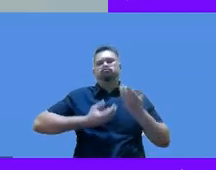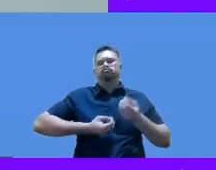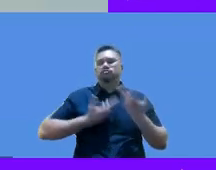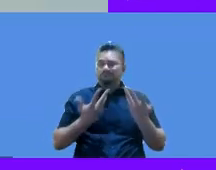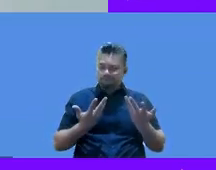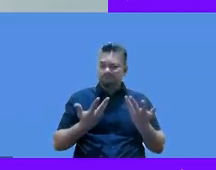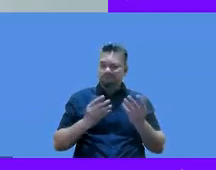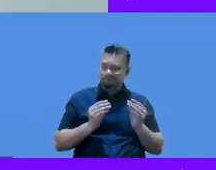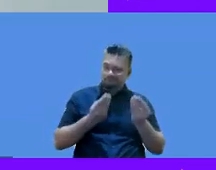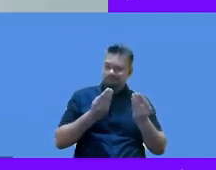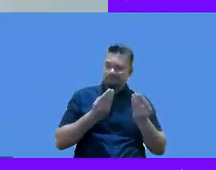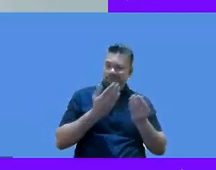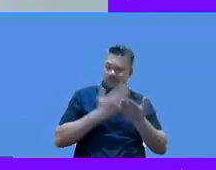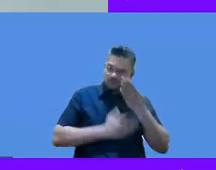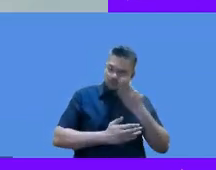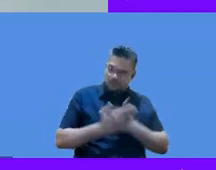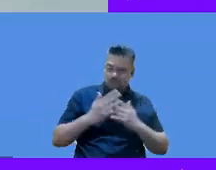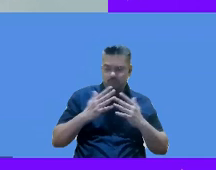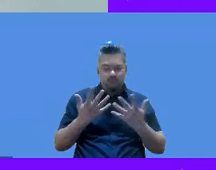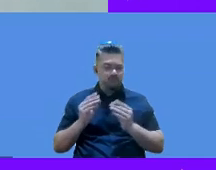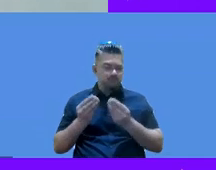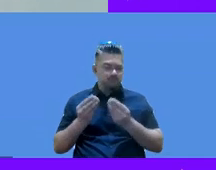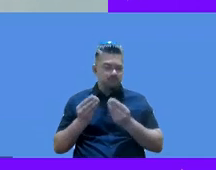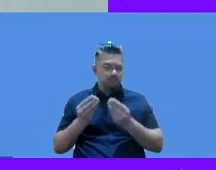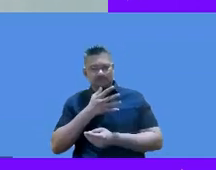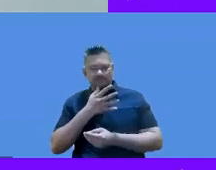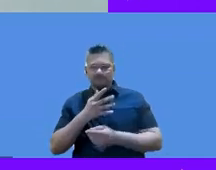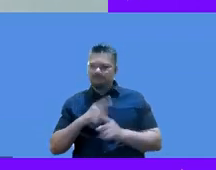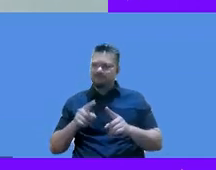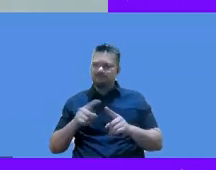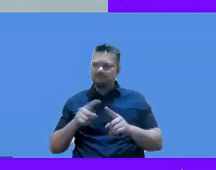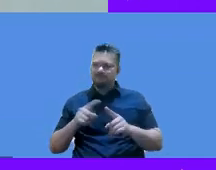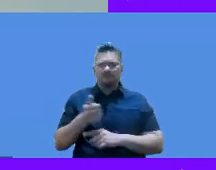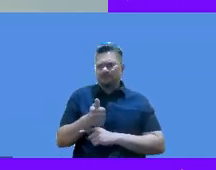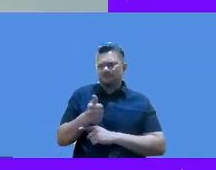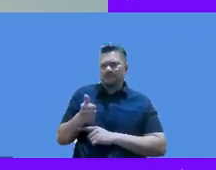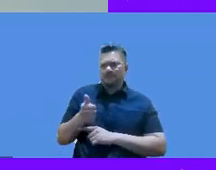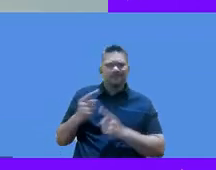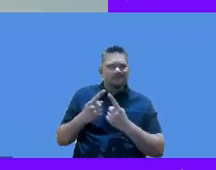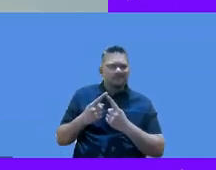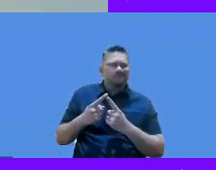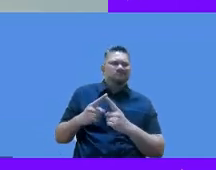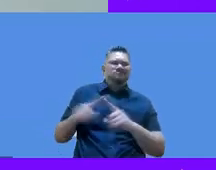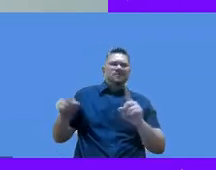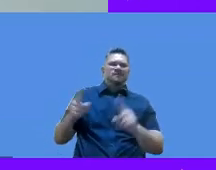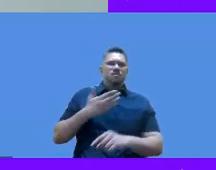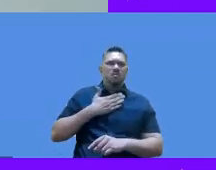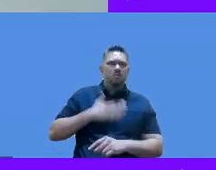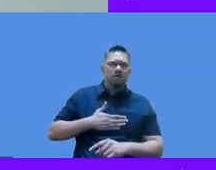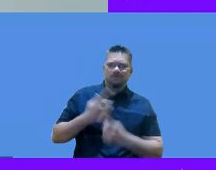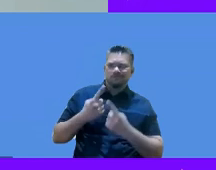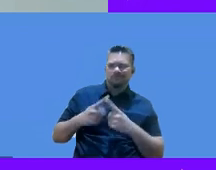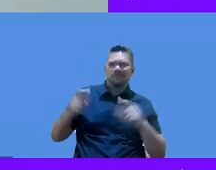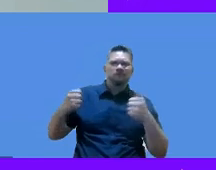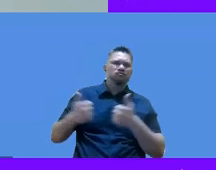challenges that need to be addressed in order for them to participate fully in advocacy and activism. Providing targeted support, such